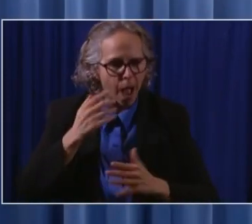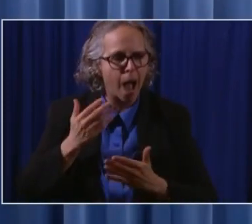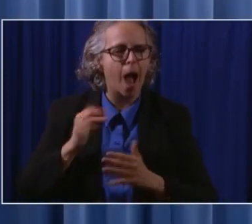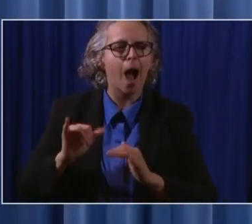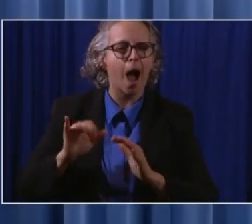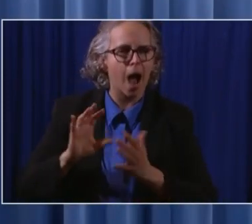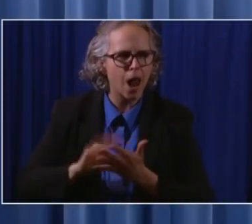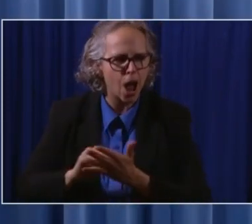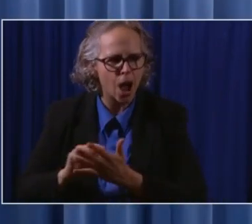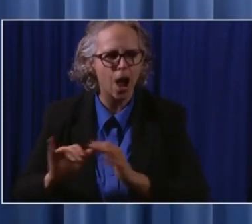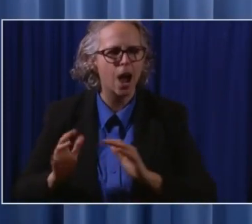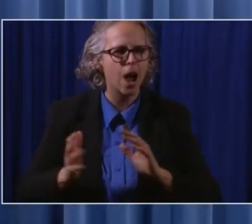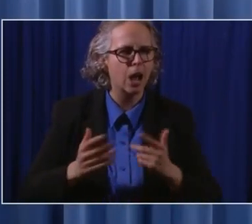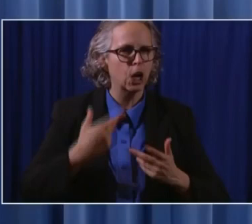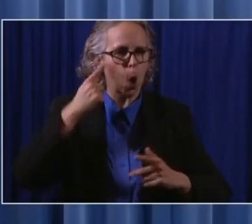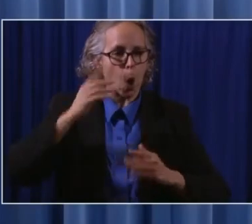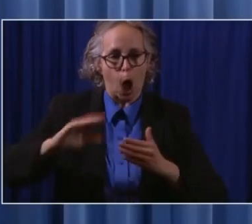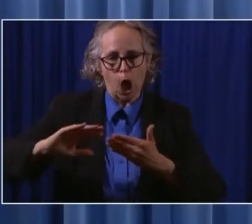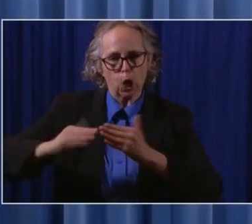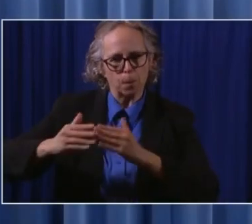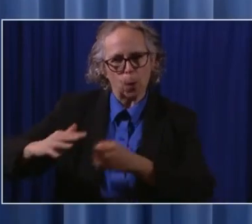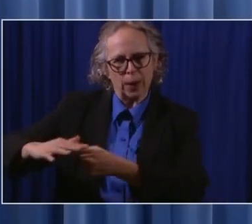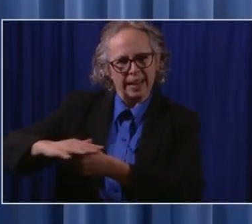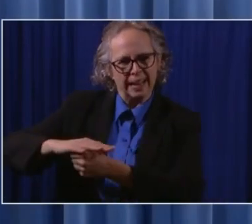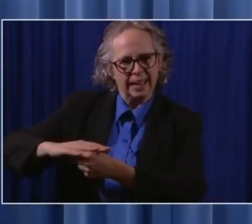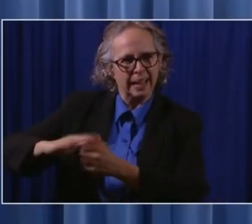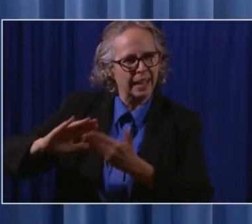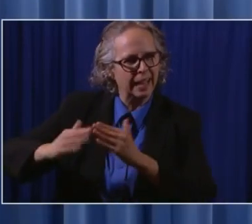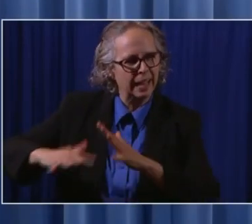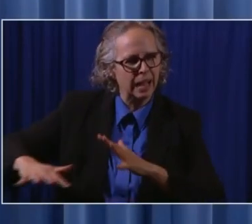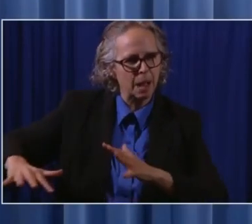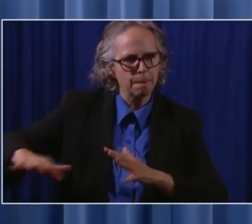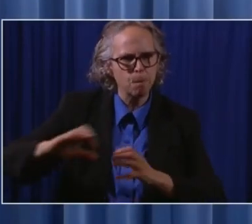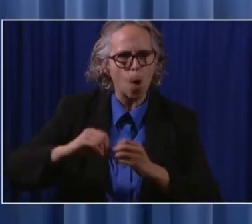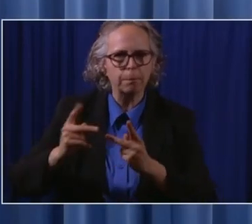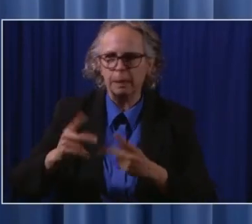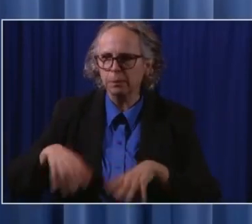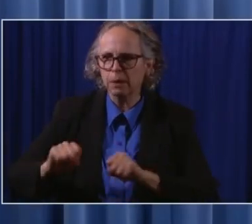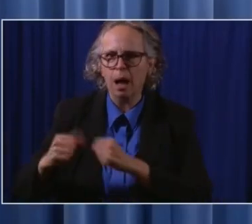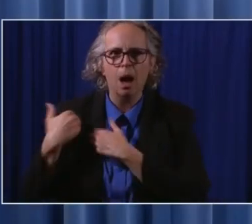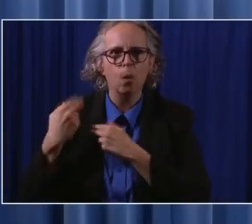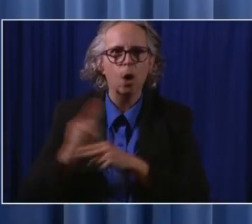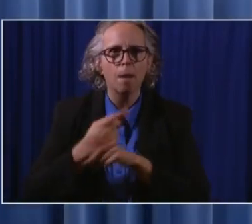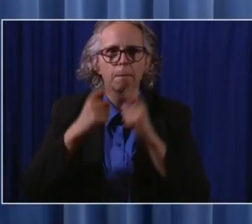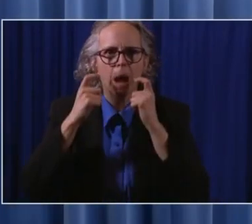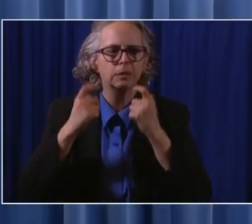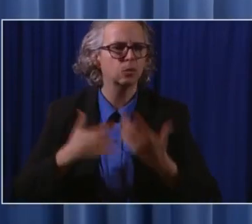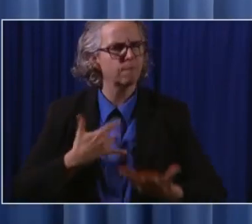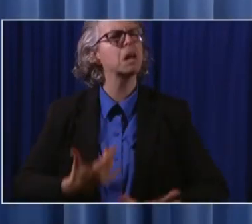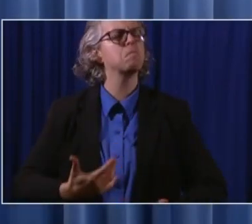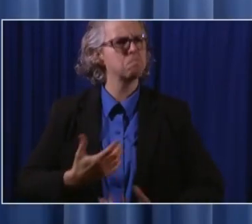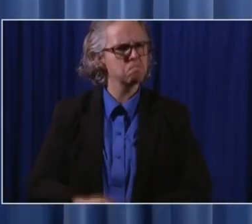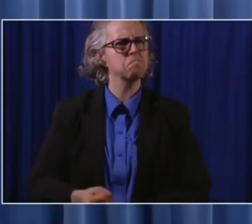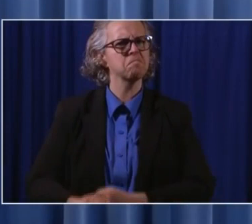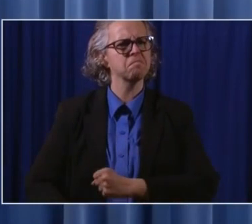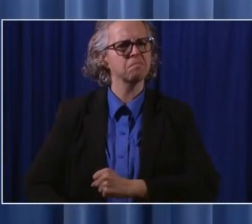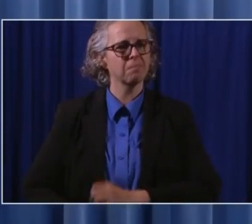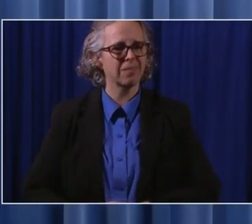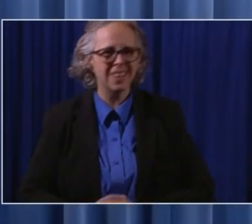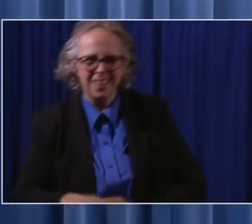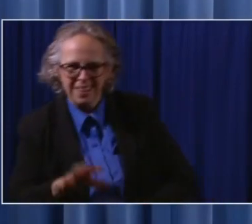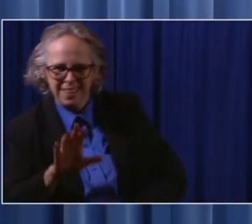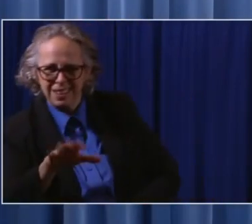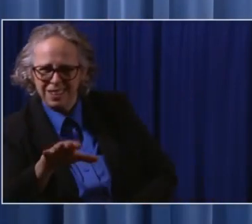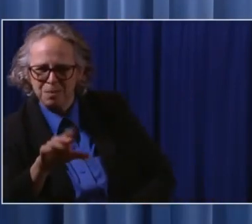urban areas because more and more people are cutting that virus off because they're wearing masks. Thanks. Game plan other